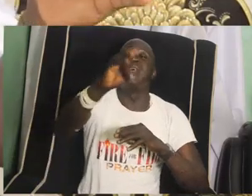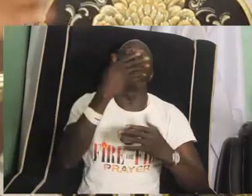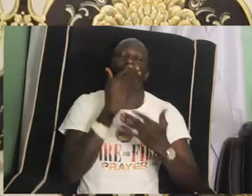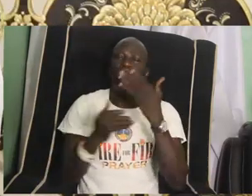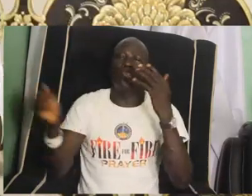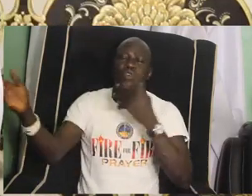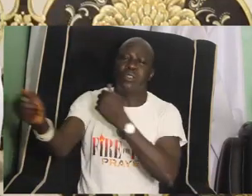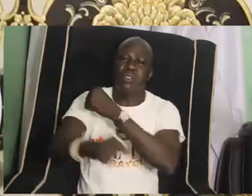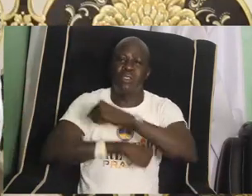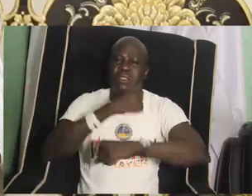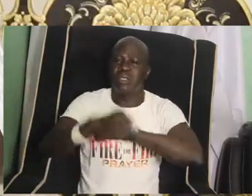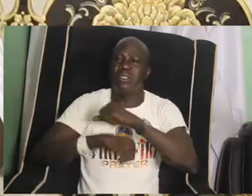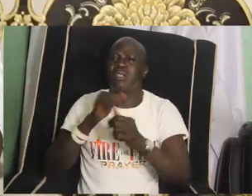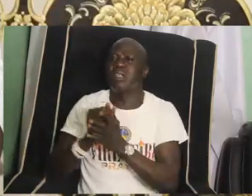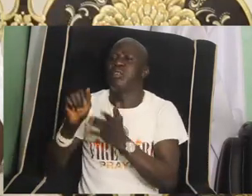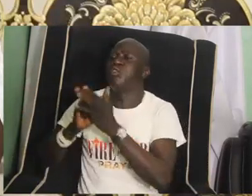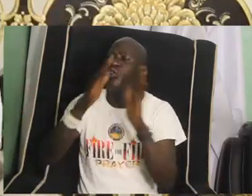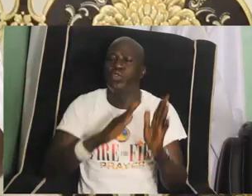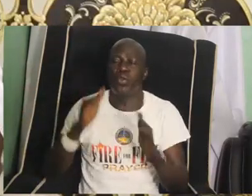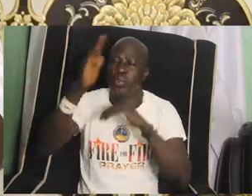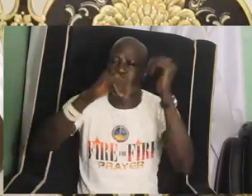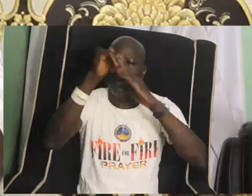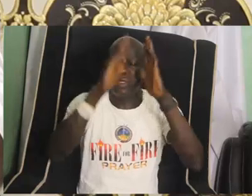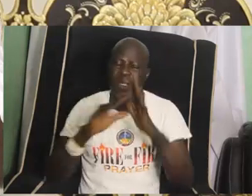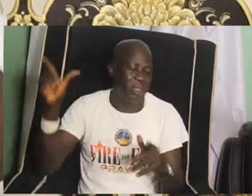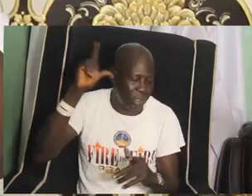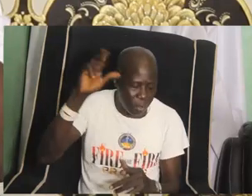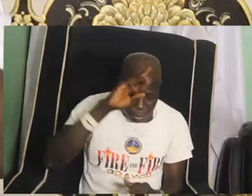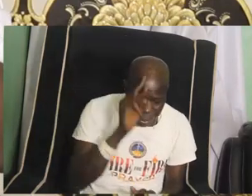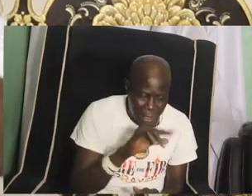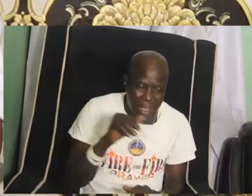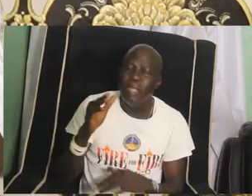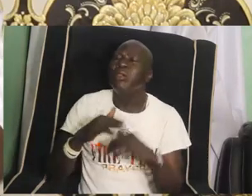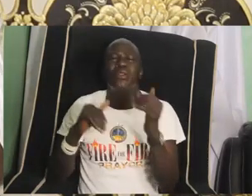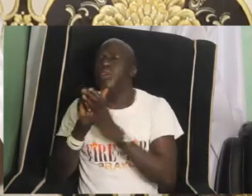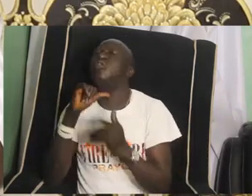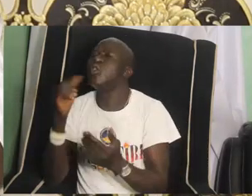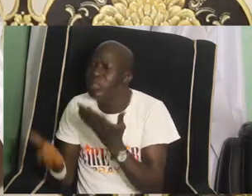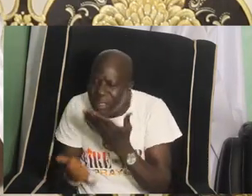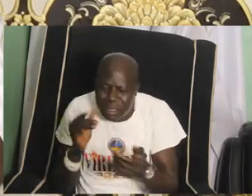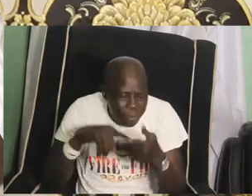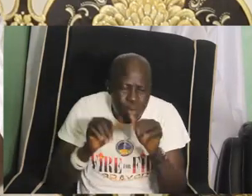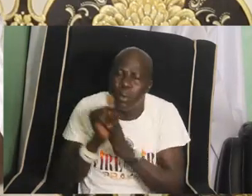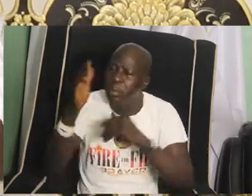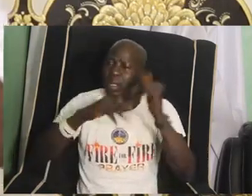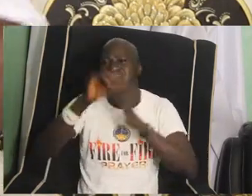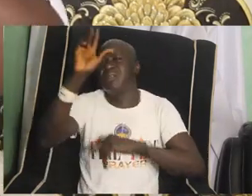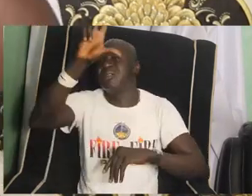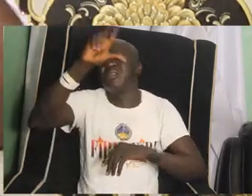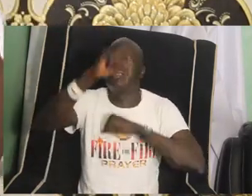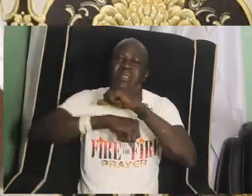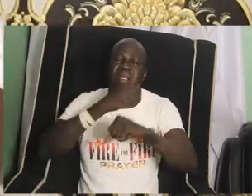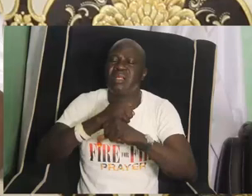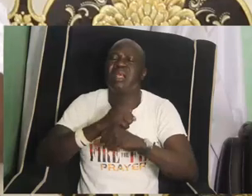good years. Ní ìkọ́lé náà. You used to build the house. Ẹgbọ́n mi sà. Ẹgbọ́n mi sà. Mo ń ṣe dandan kéèyàn fọdún mẹ́ta kọ́lé. It's not necessary you build that for 3 years. Àwọn ìyẹn